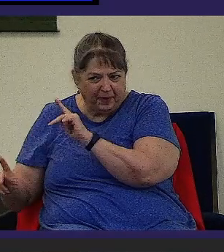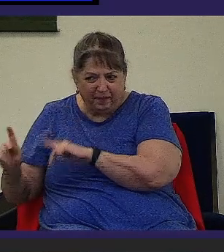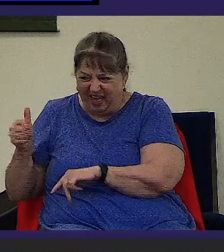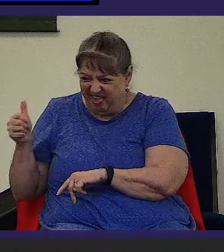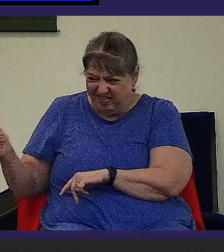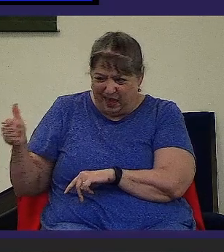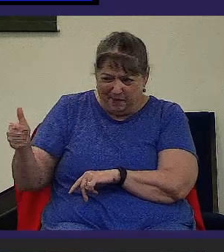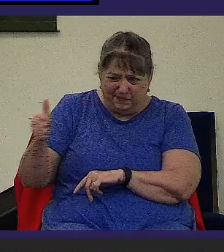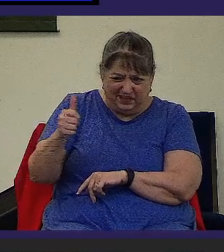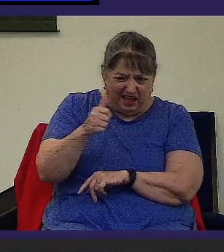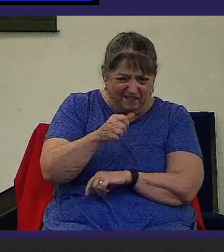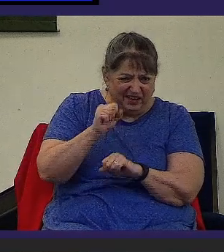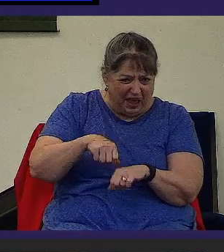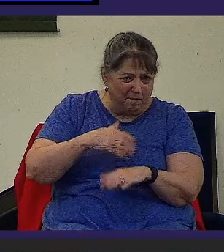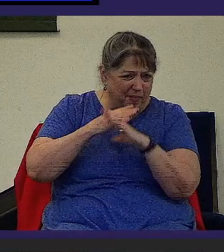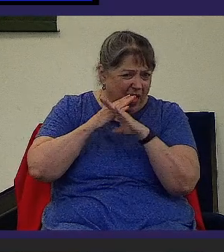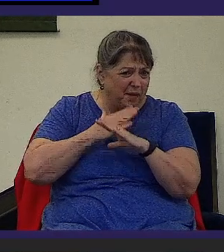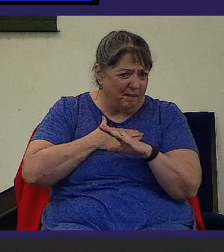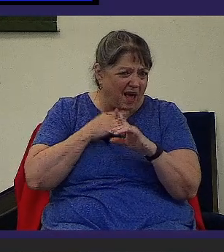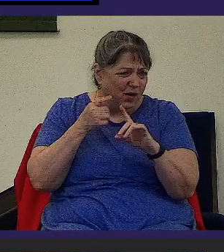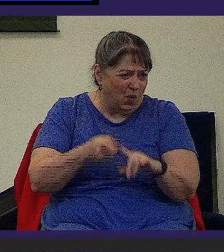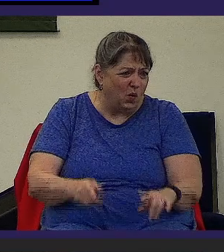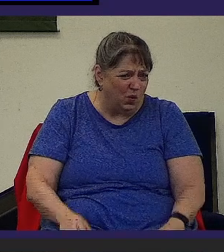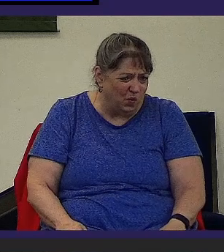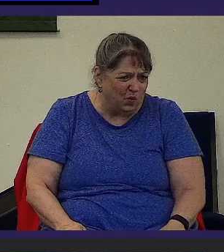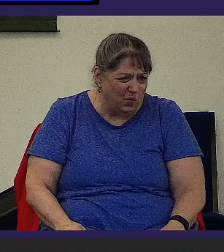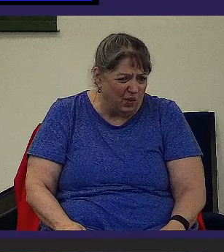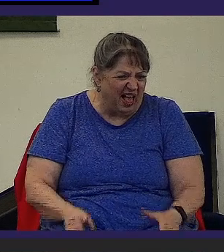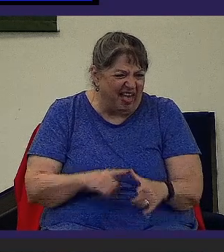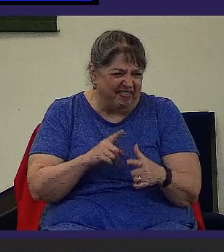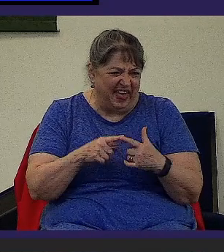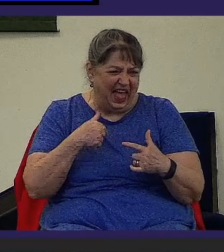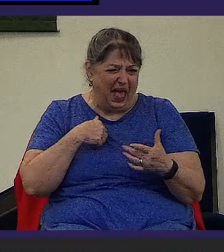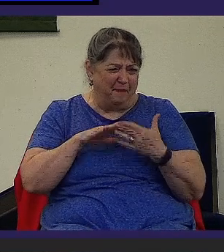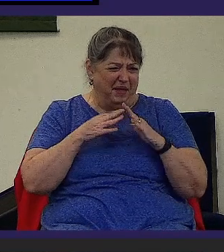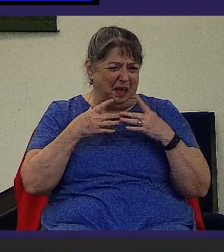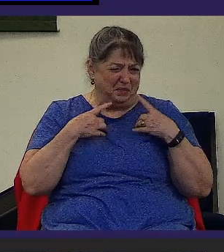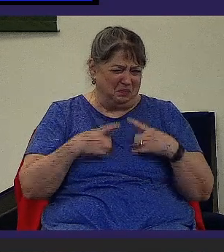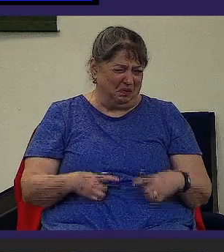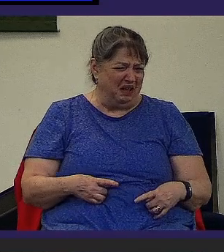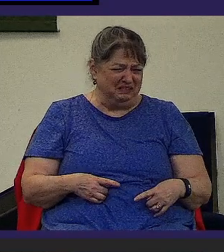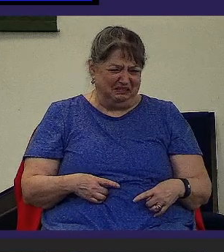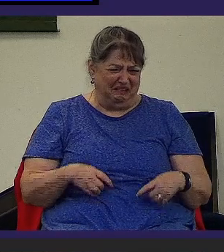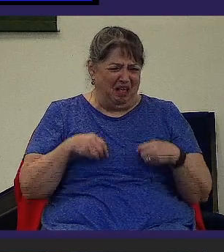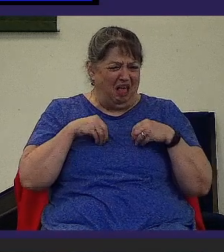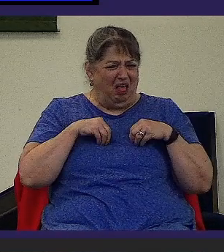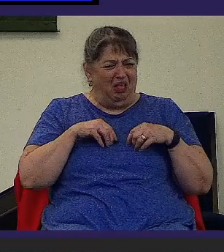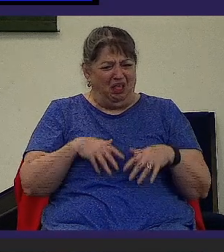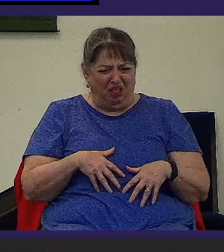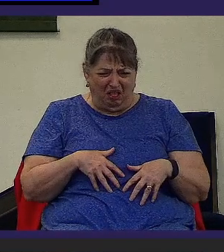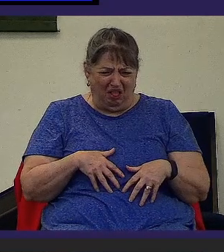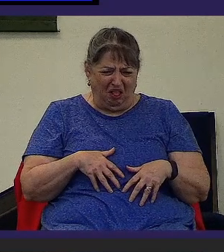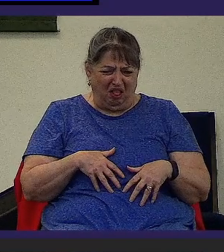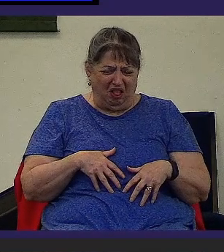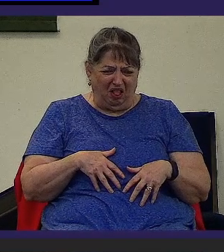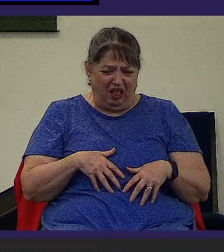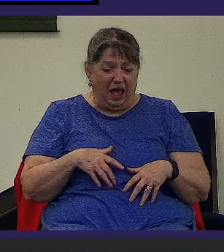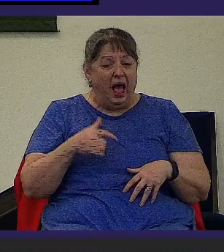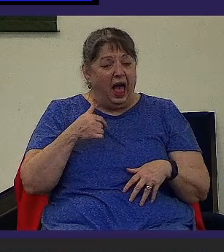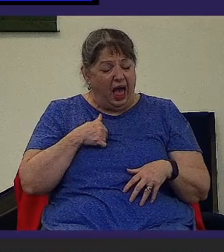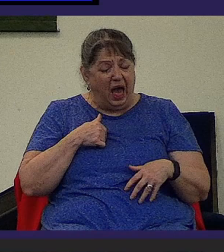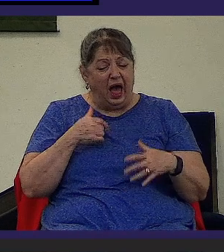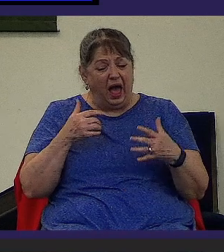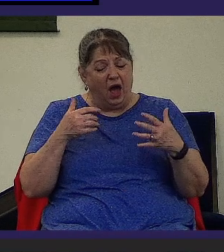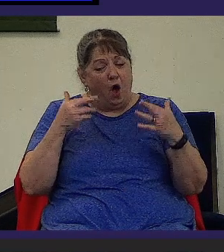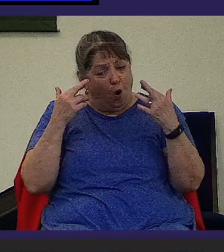can block that goal and that leads to depression and discouragement it's good to have good desires for